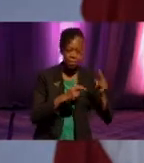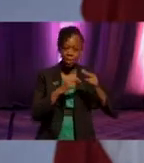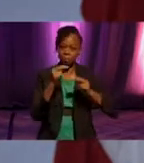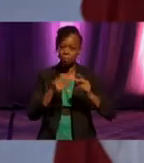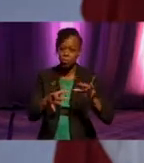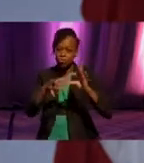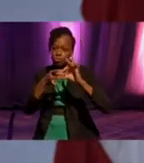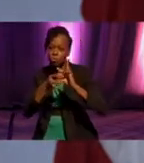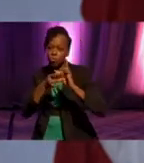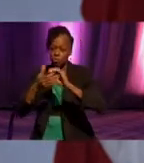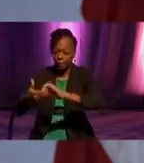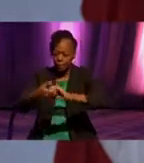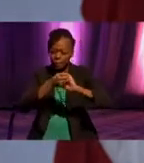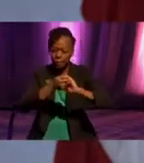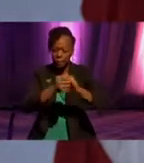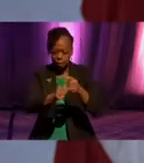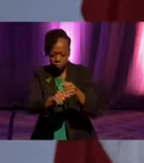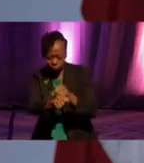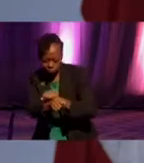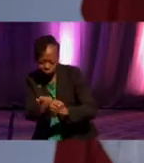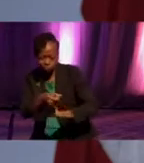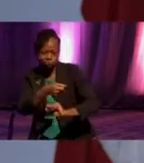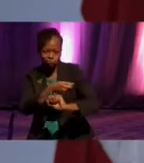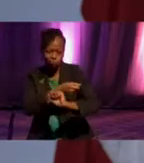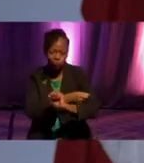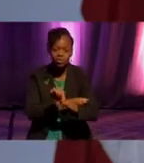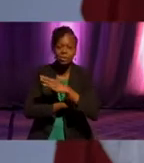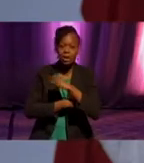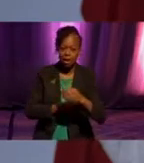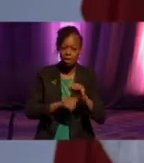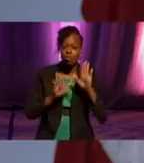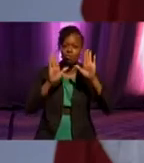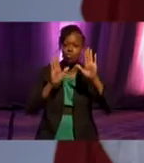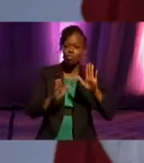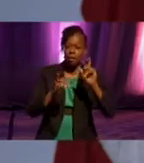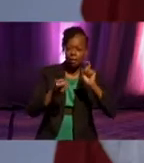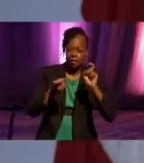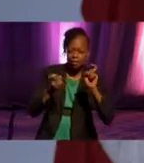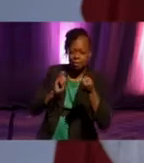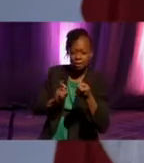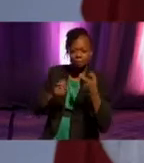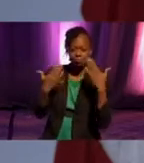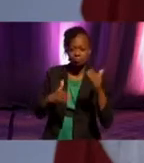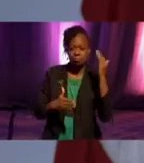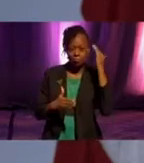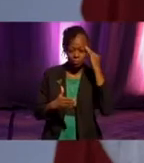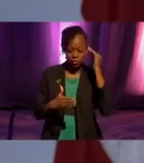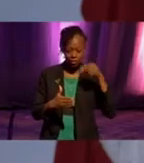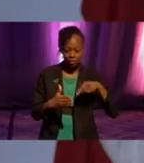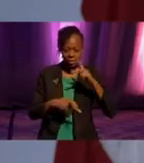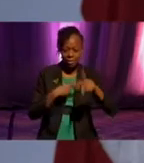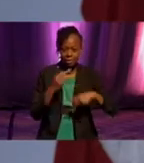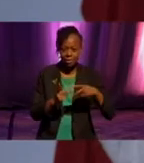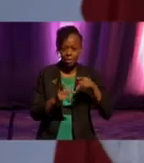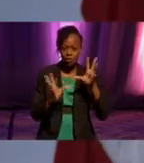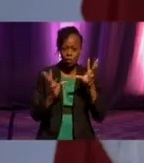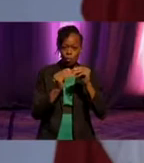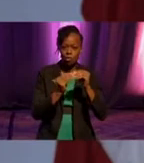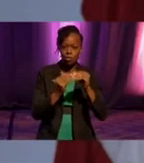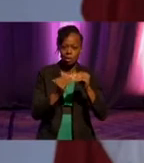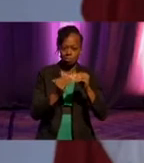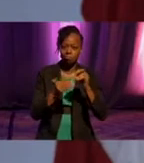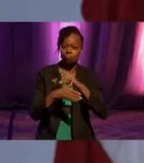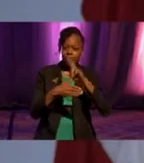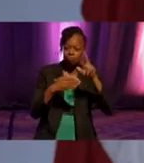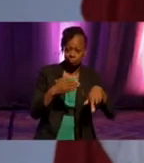that we do together, and also for the great things and change that we know come from this time here today. It's just a